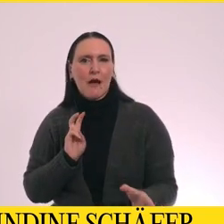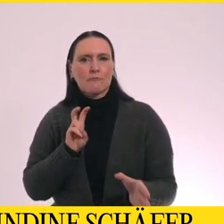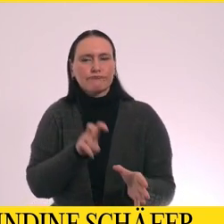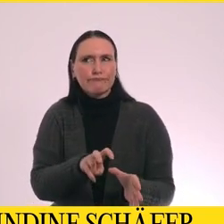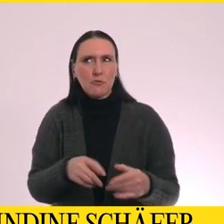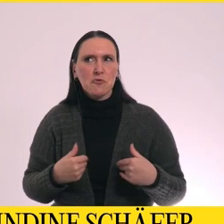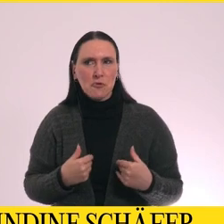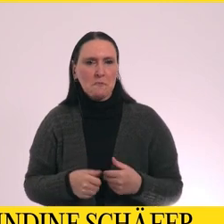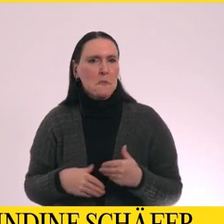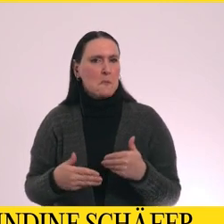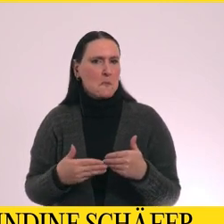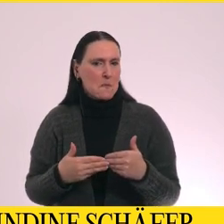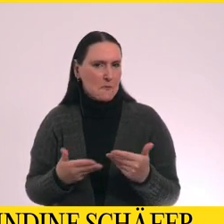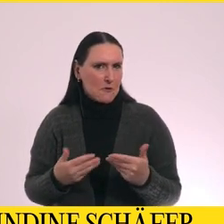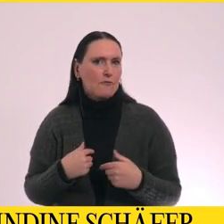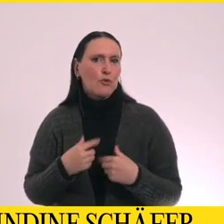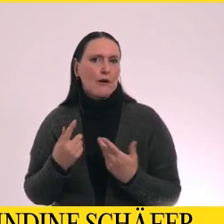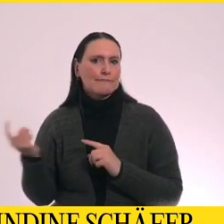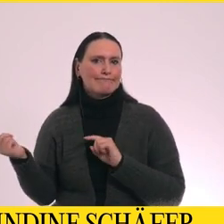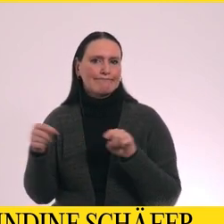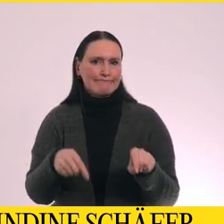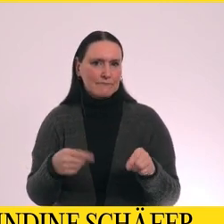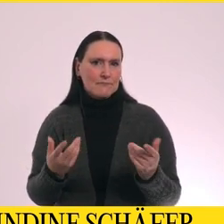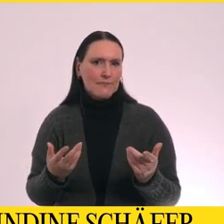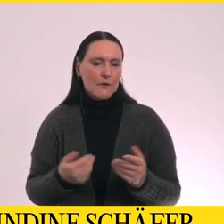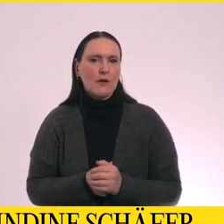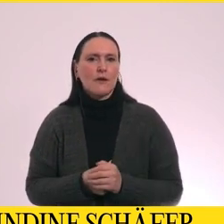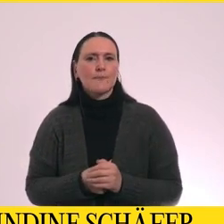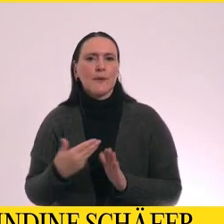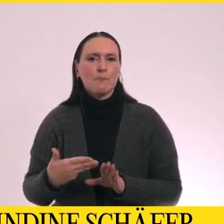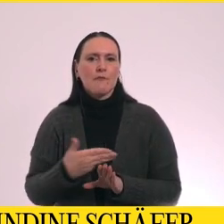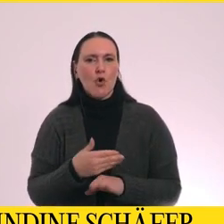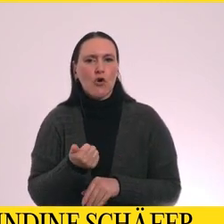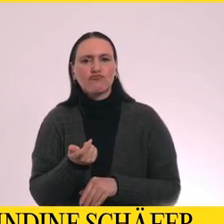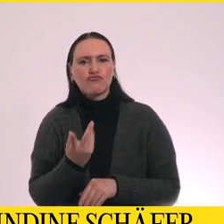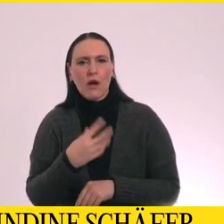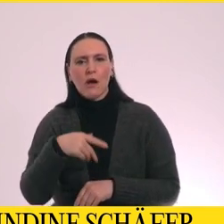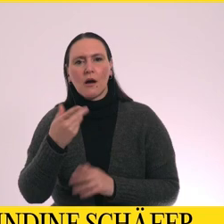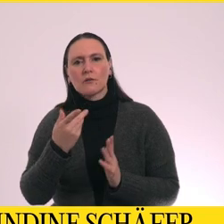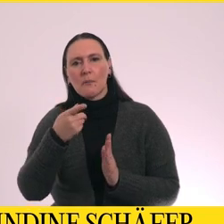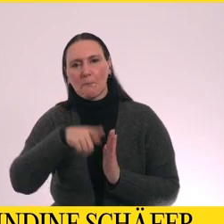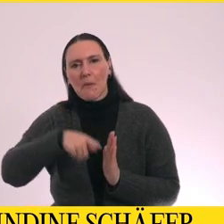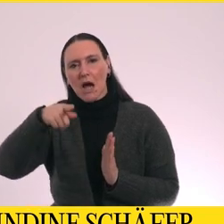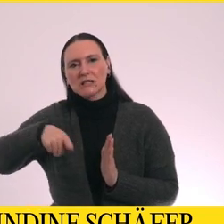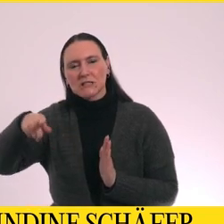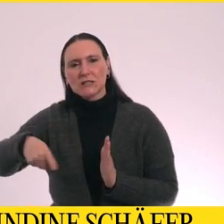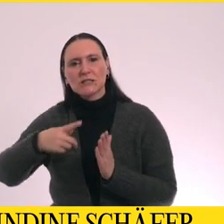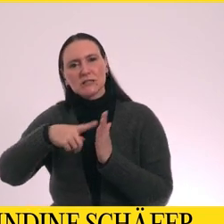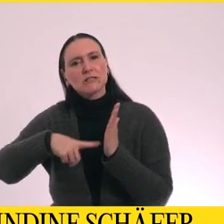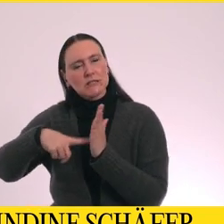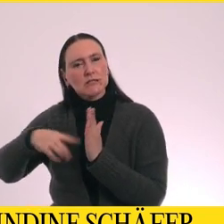fairly close to the time I arrived. Like, I spent just a couple of months in Denmark before I was told about this